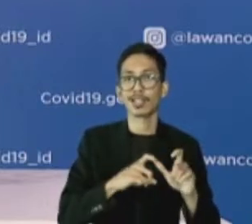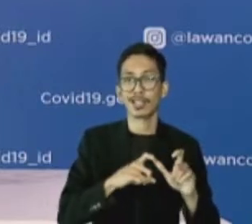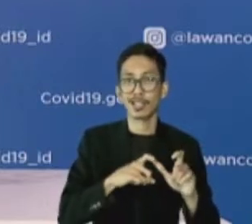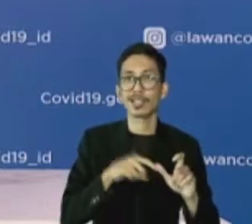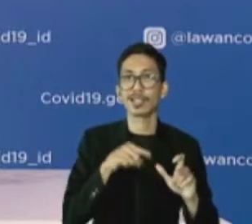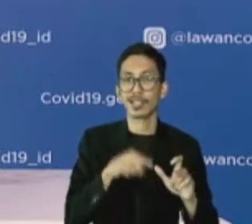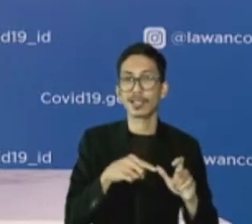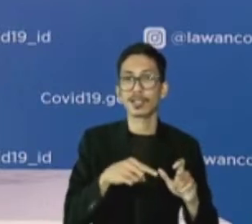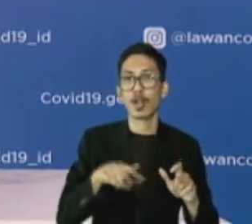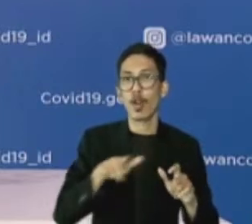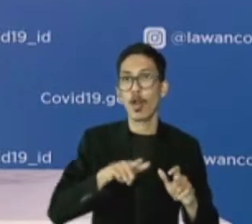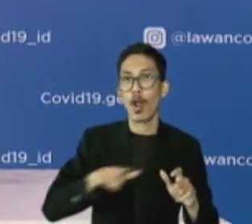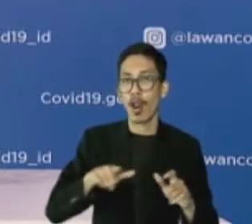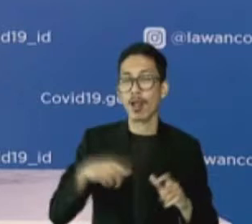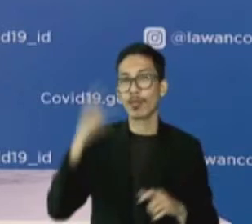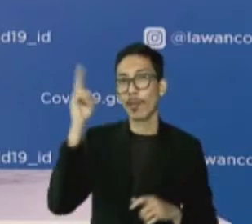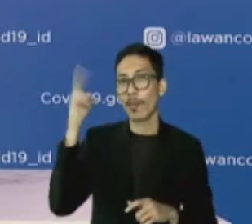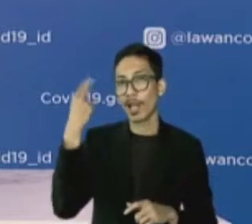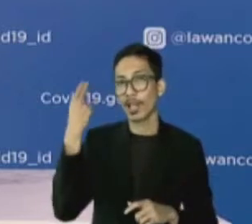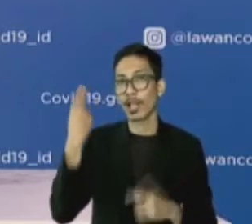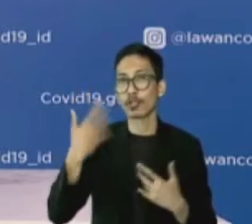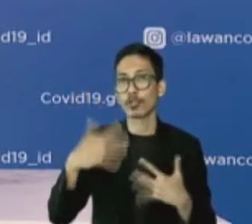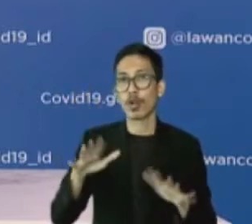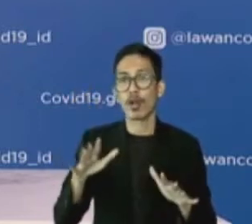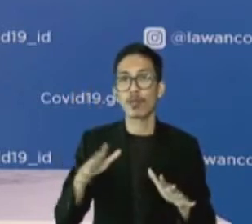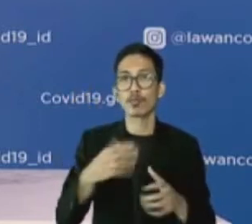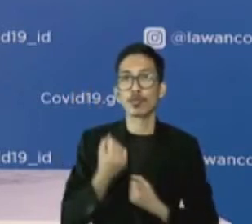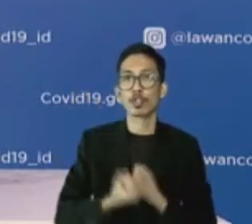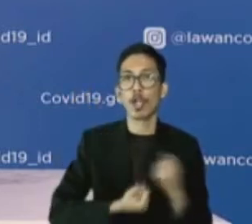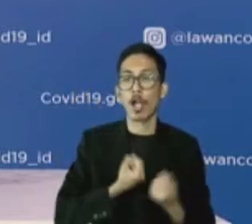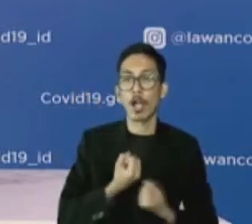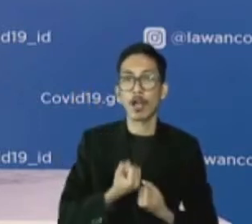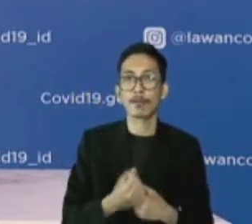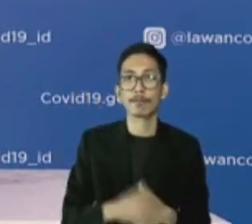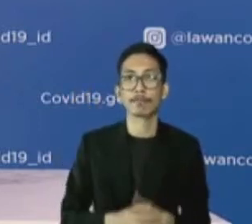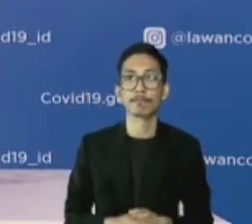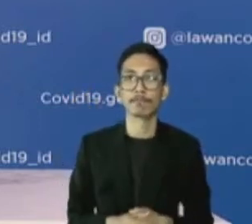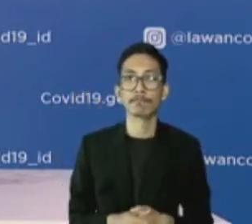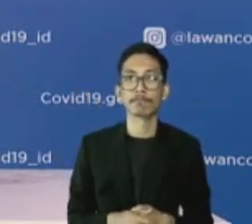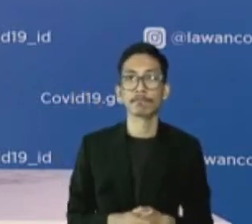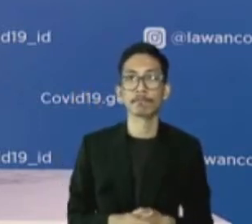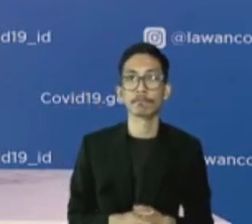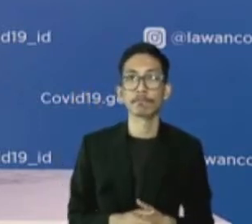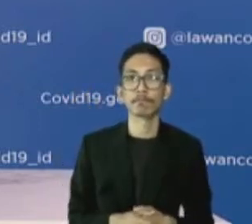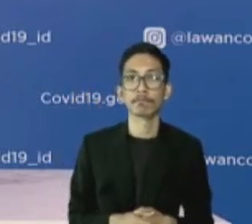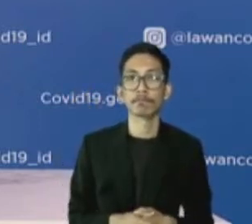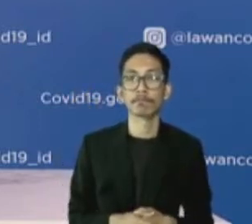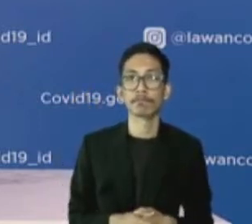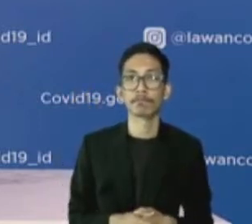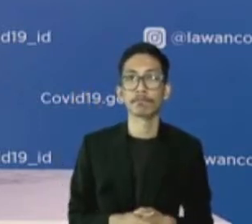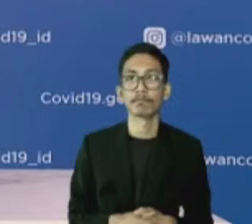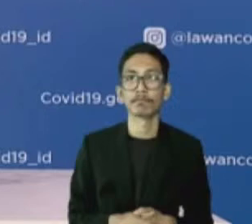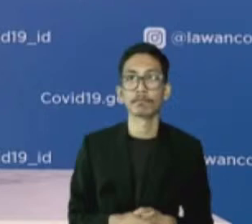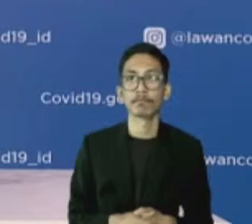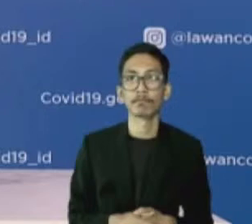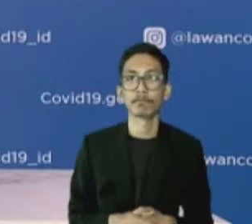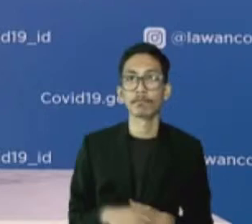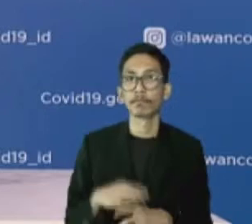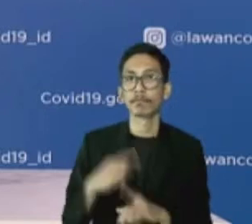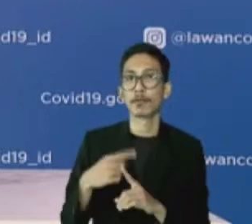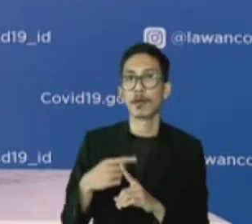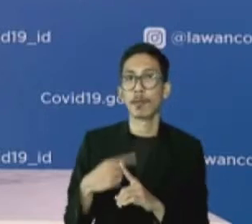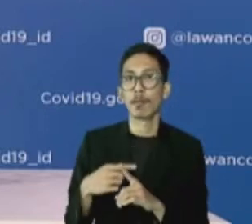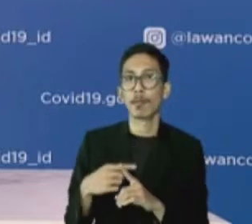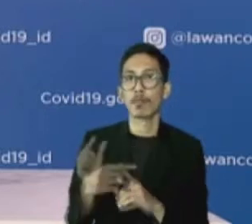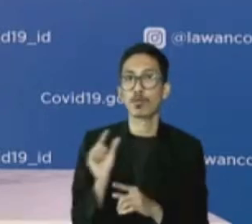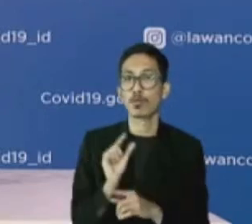local governments ensure the vaccination coverage is met. Lastly, I would like to invite all parties, both